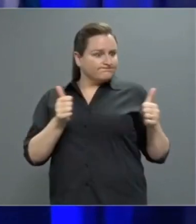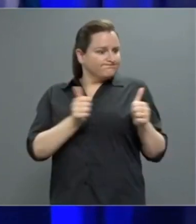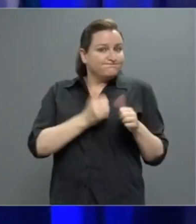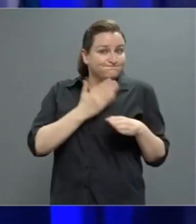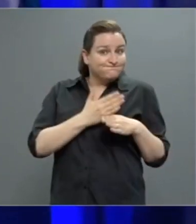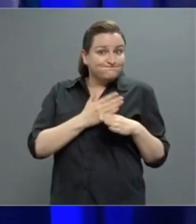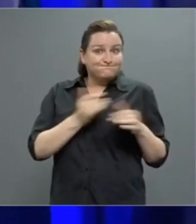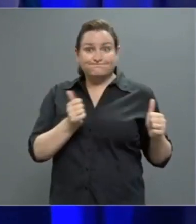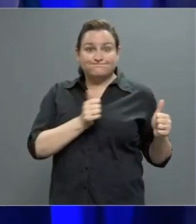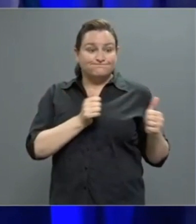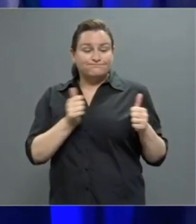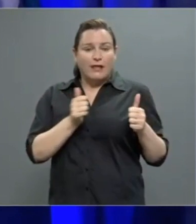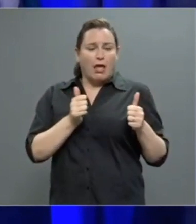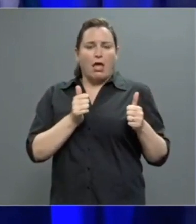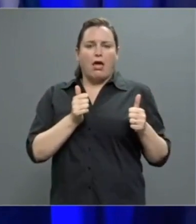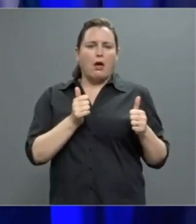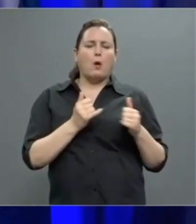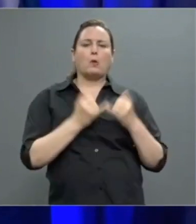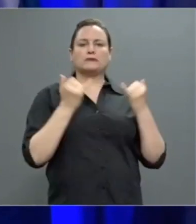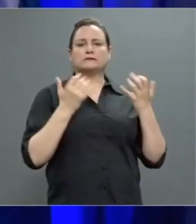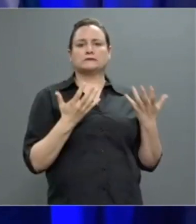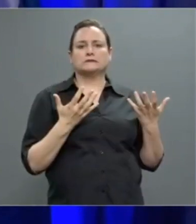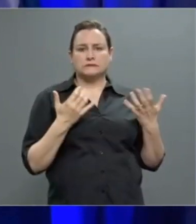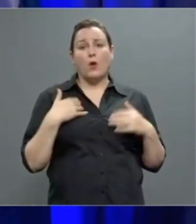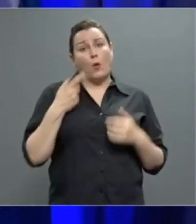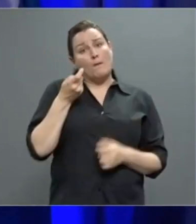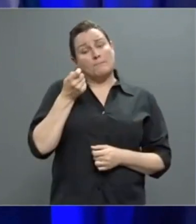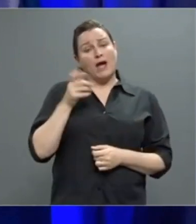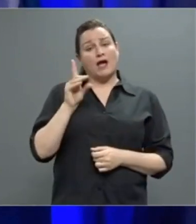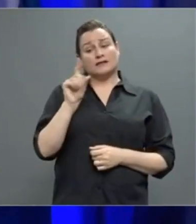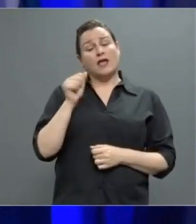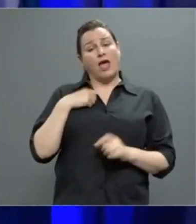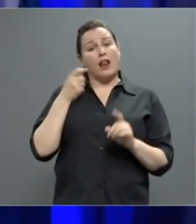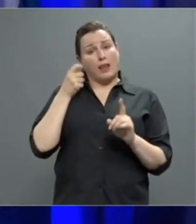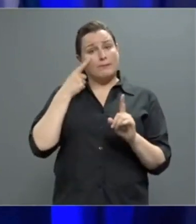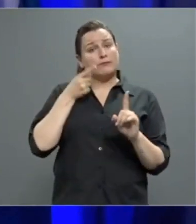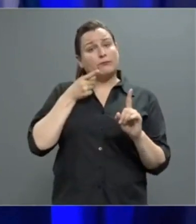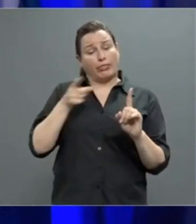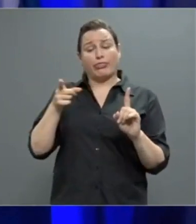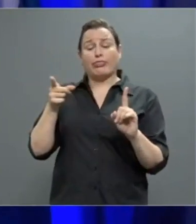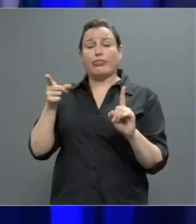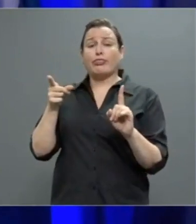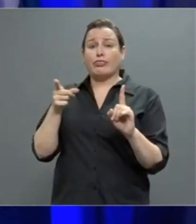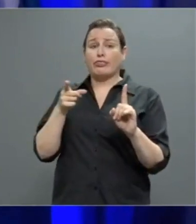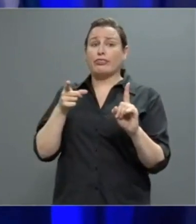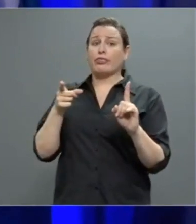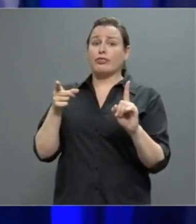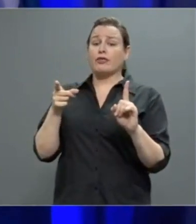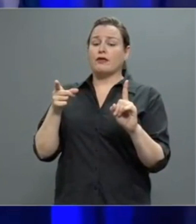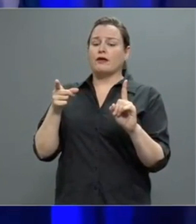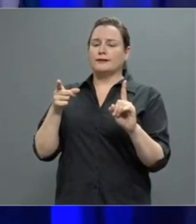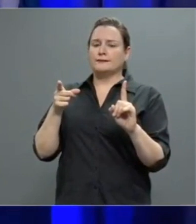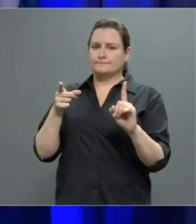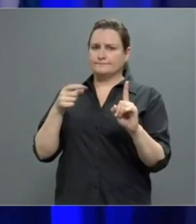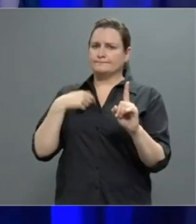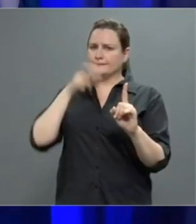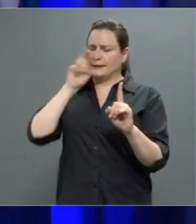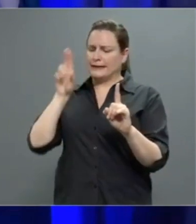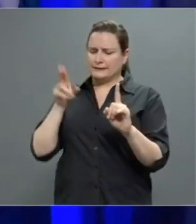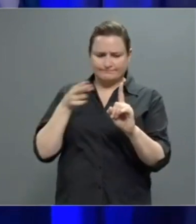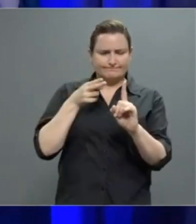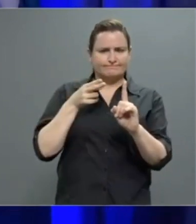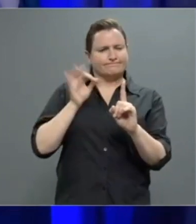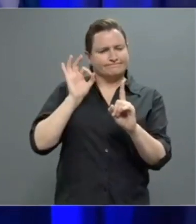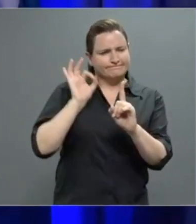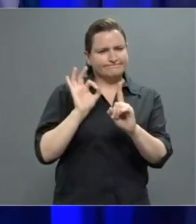for a while, we've lost sight of who we were and what we offer: clear, principled, and decisive leadership.